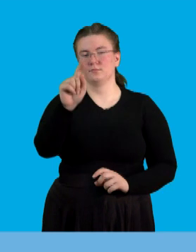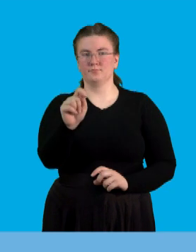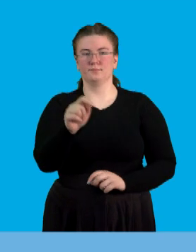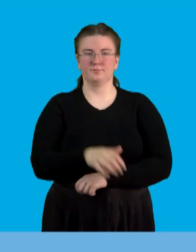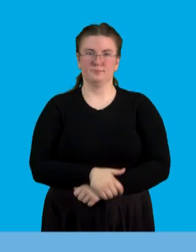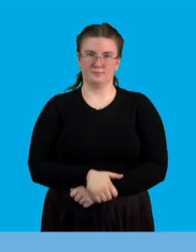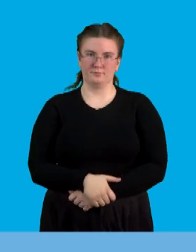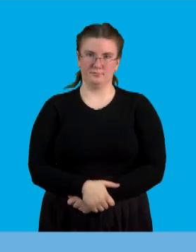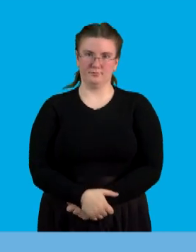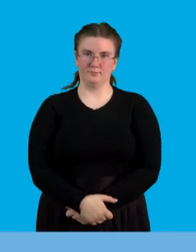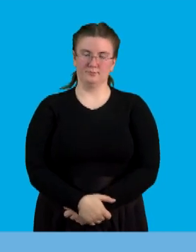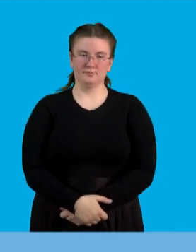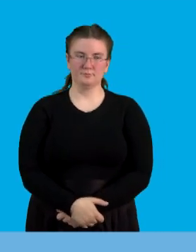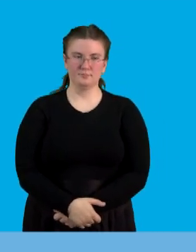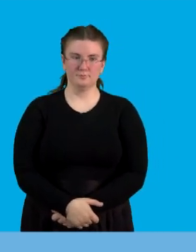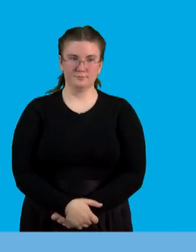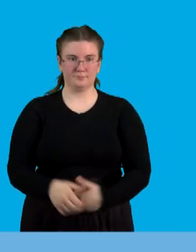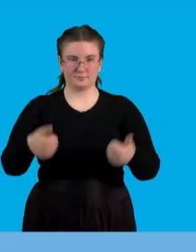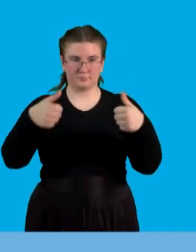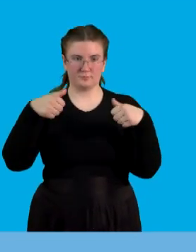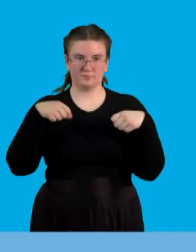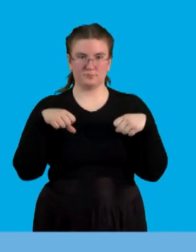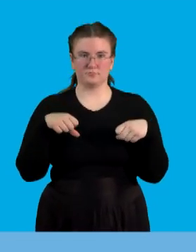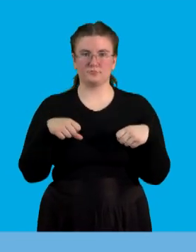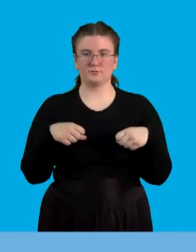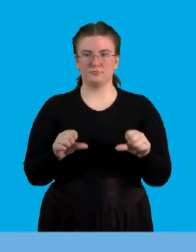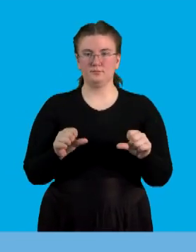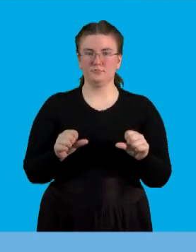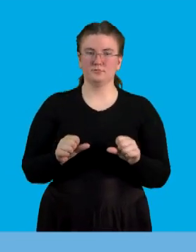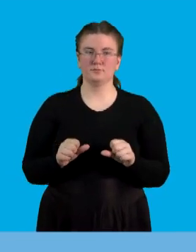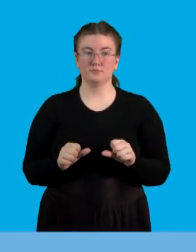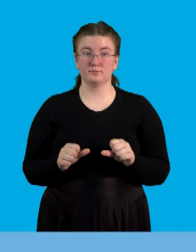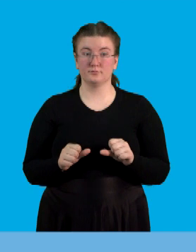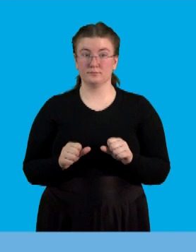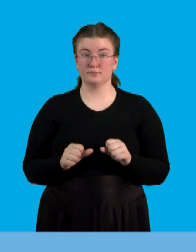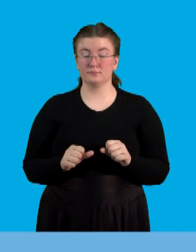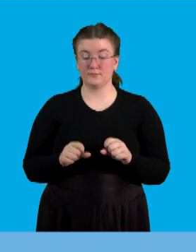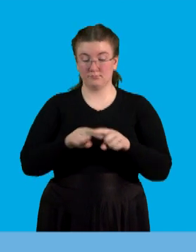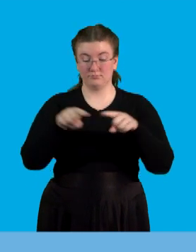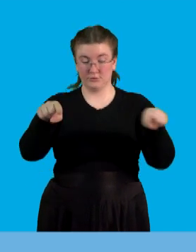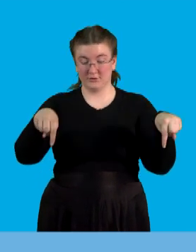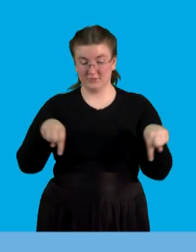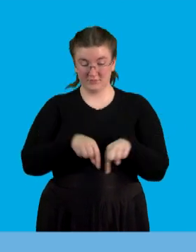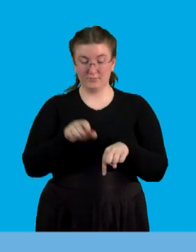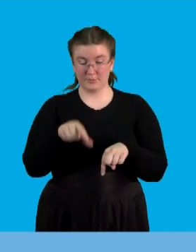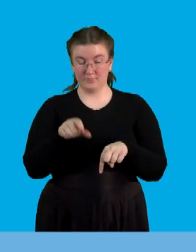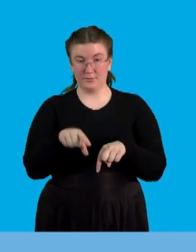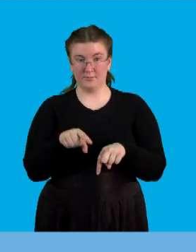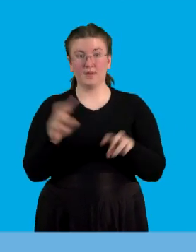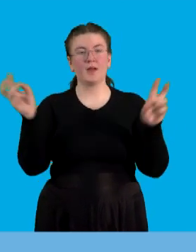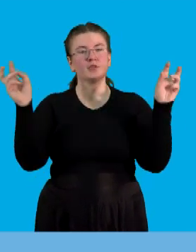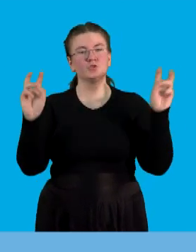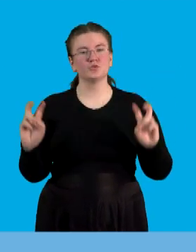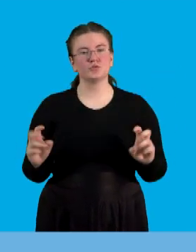So that's our series circuit. Next question. In a circuit, energy is